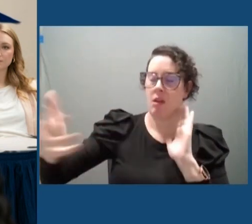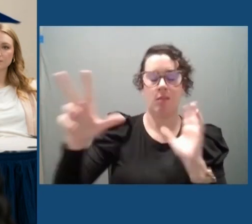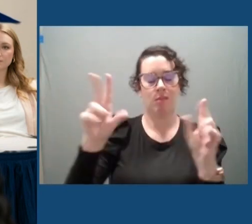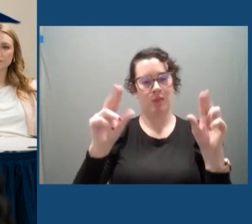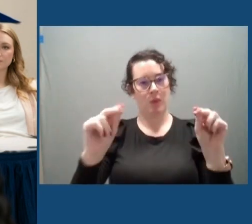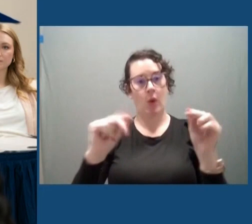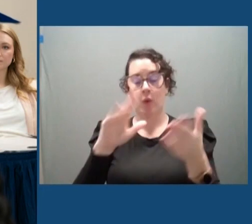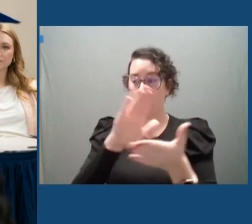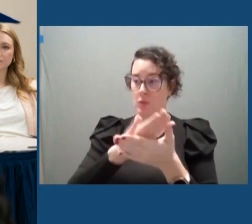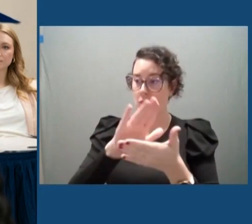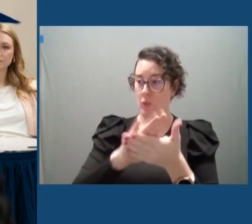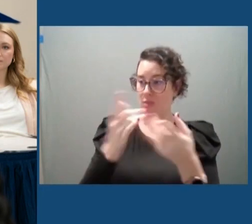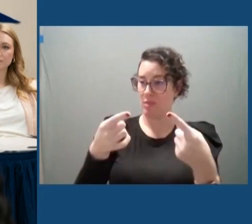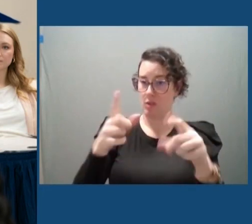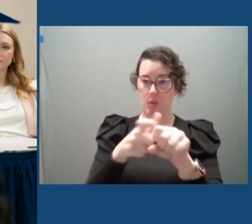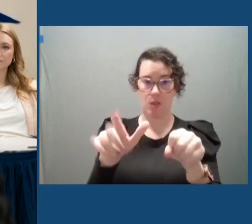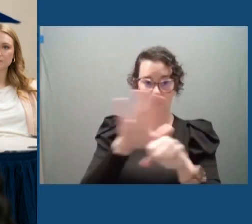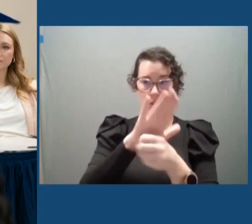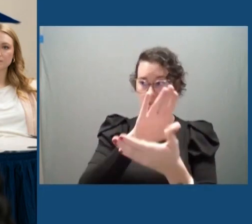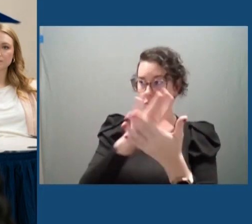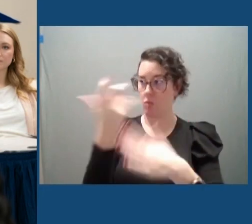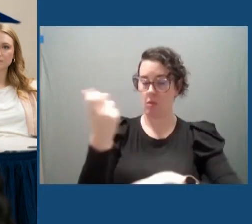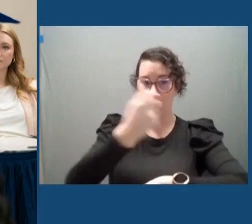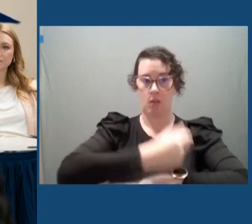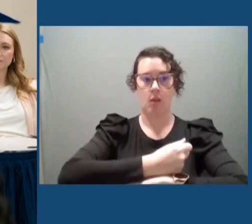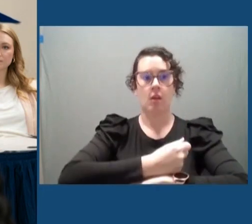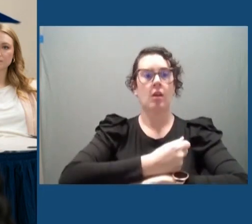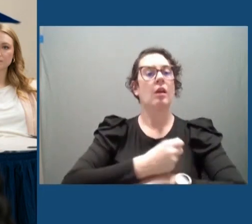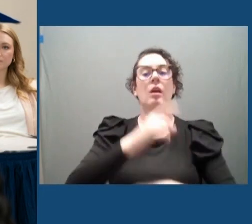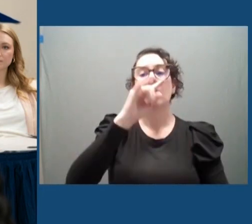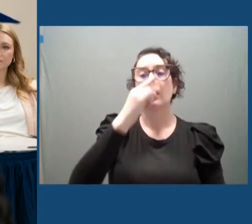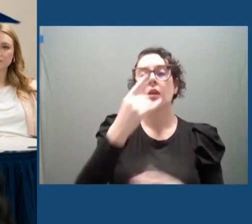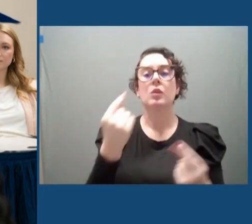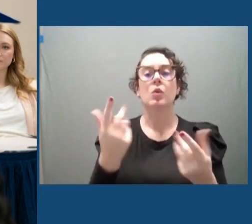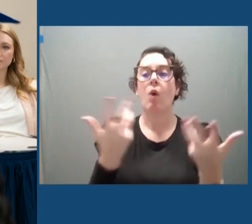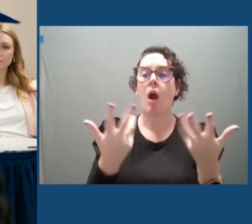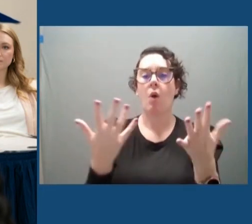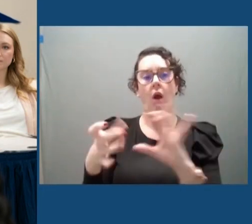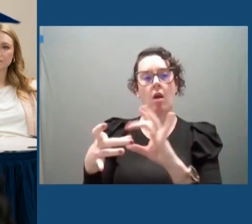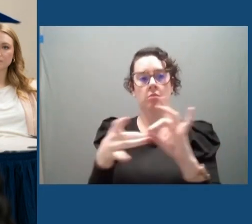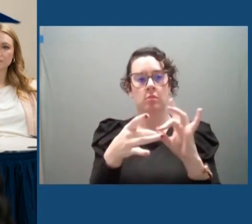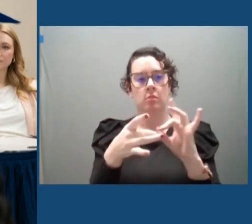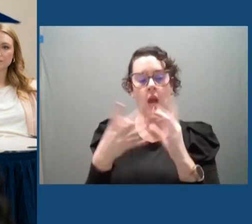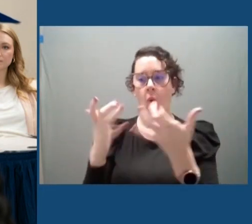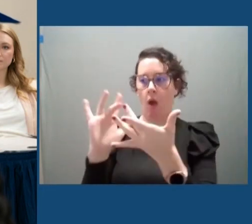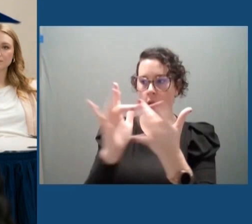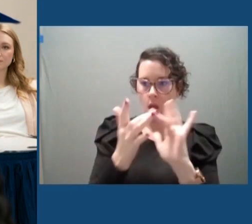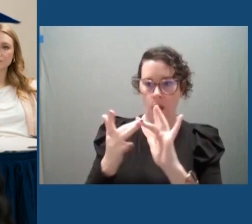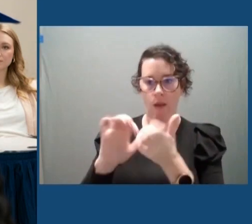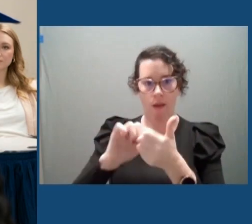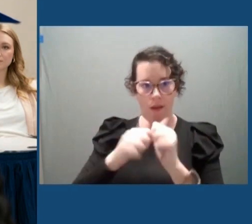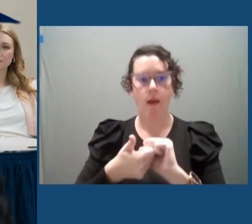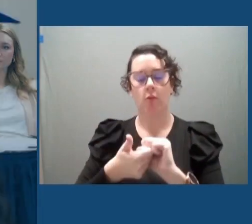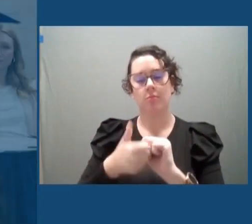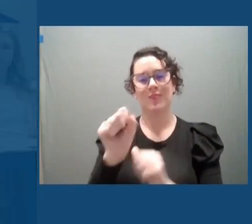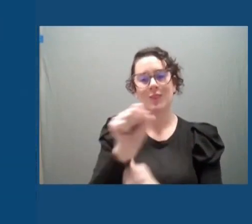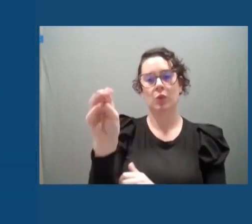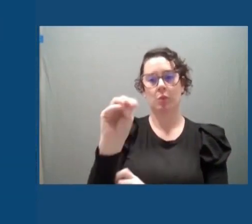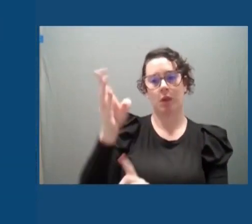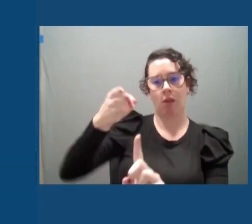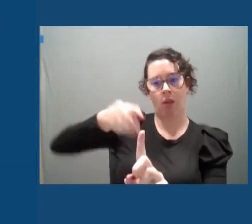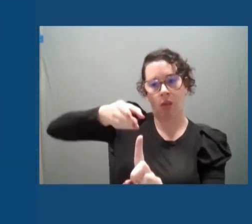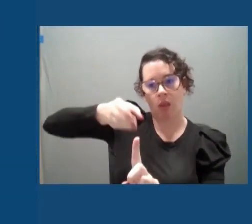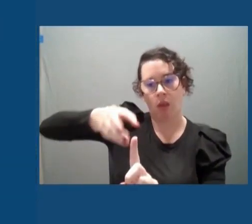the pandemic, kids turned to social media to stay connected with friends and family. But